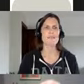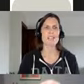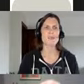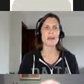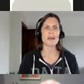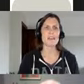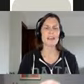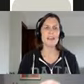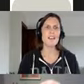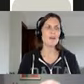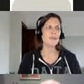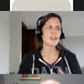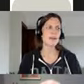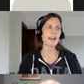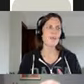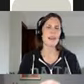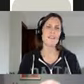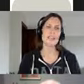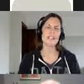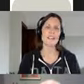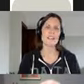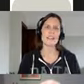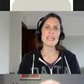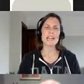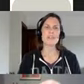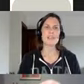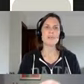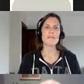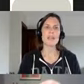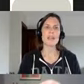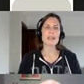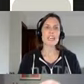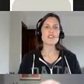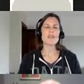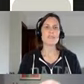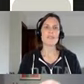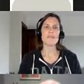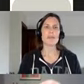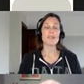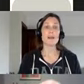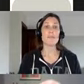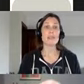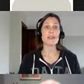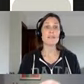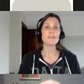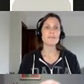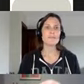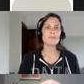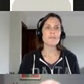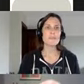informative spatial pattern. And then you have to think about, how can I fix this to actually show somebody interesting information about my